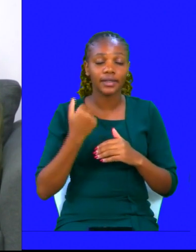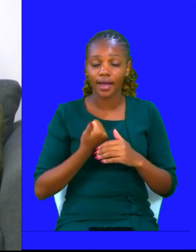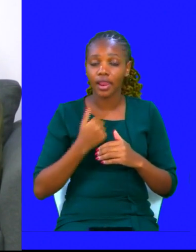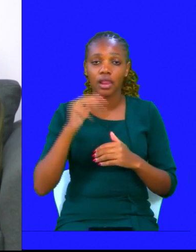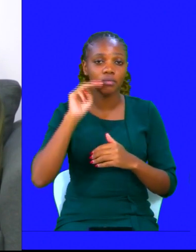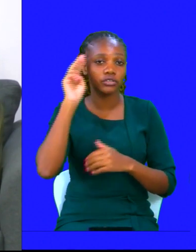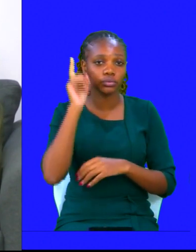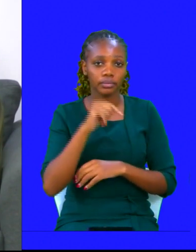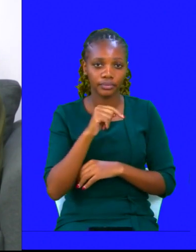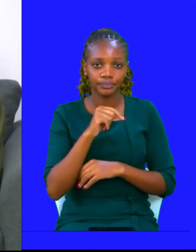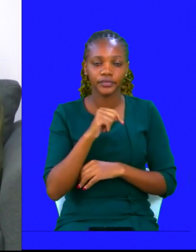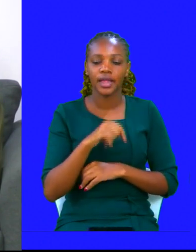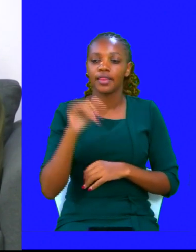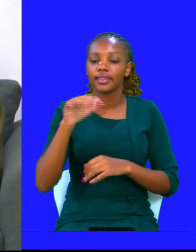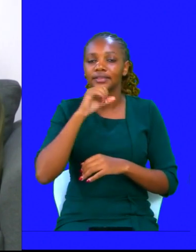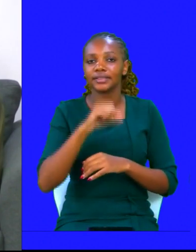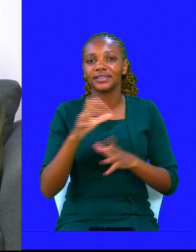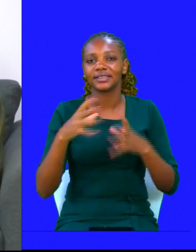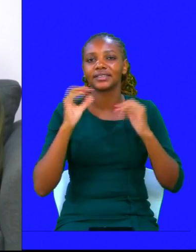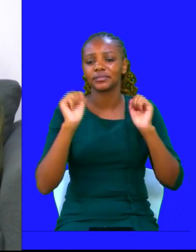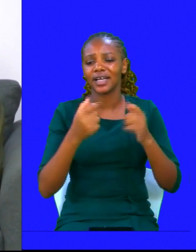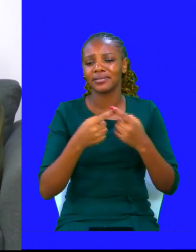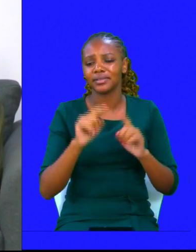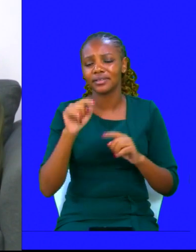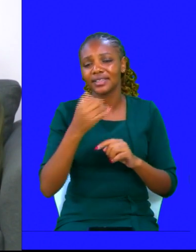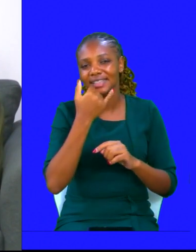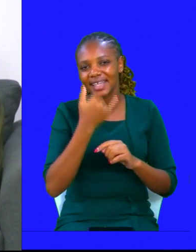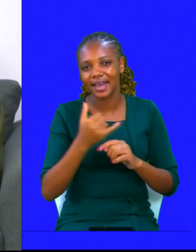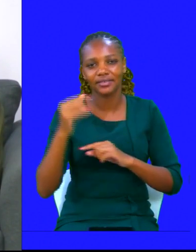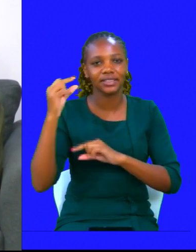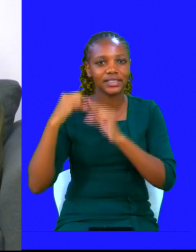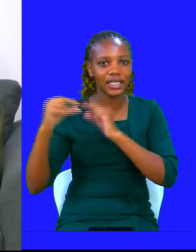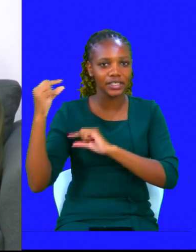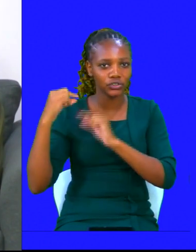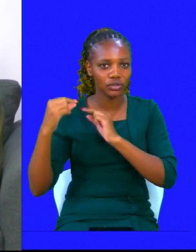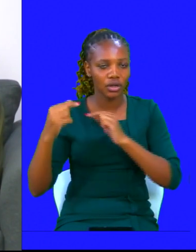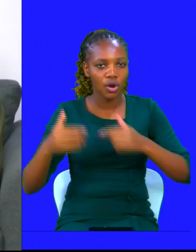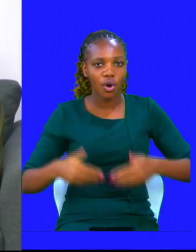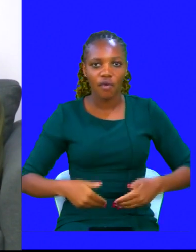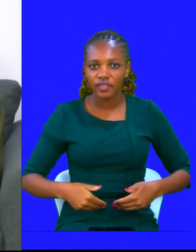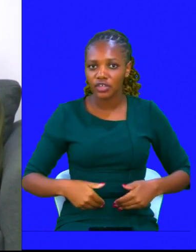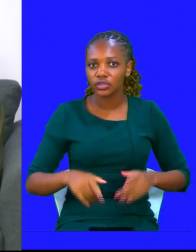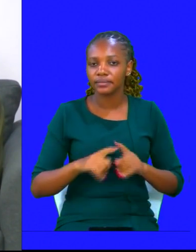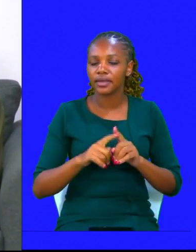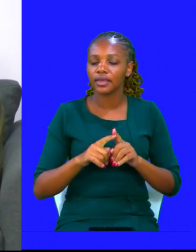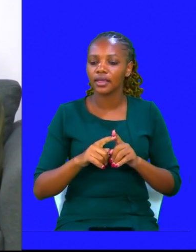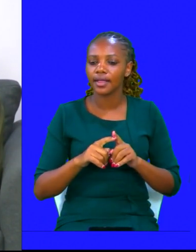So at that age, it's acceptable. But in this young generation of the youth, personally, I would say